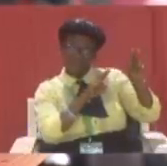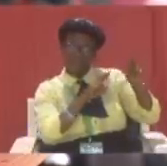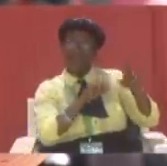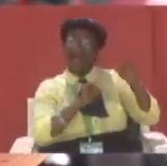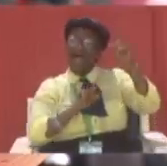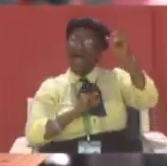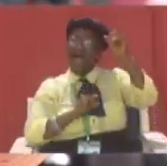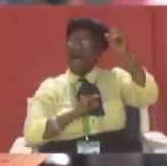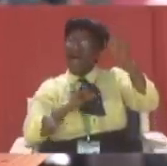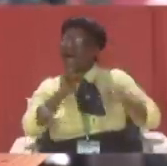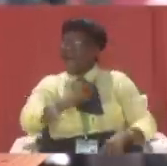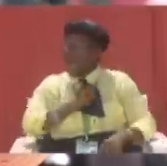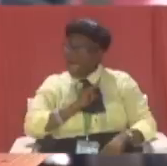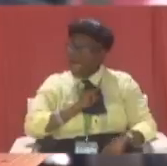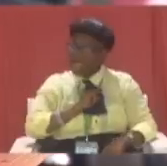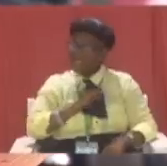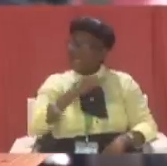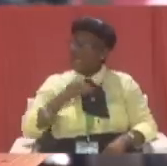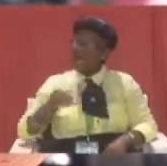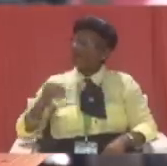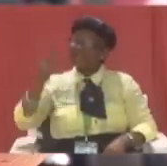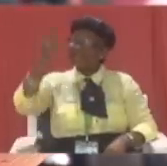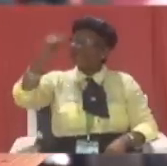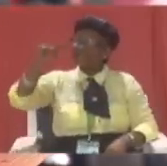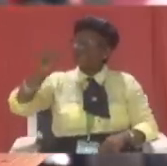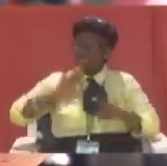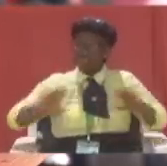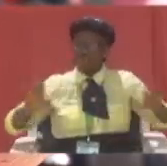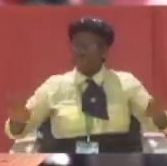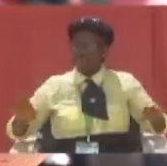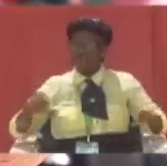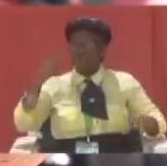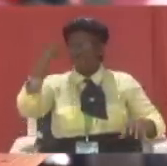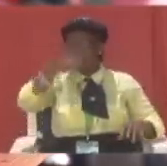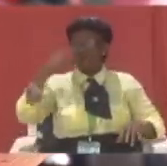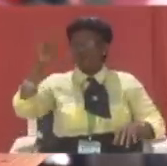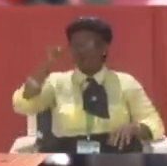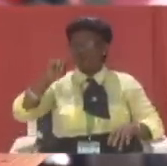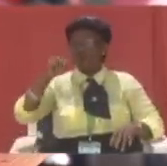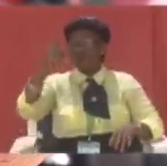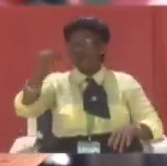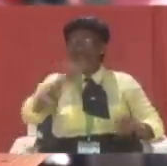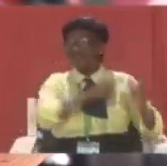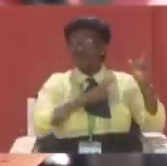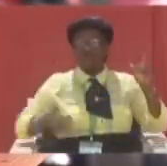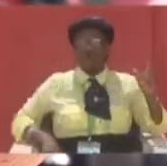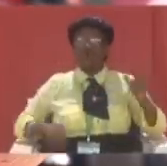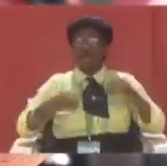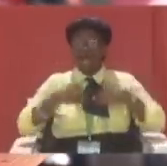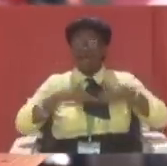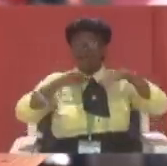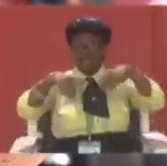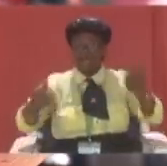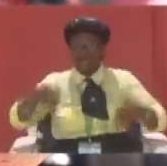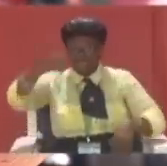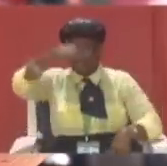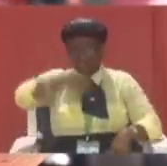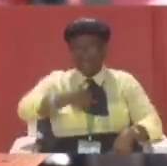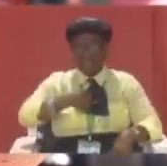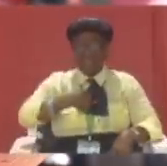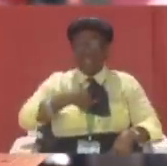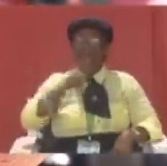I and the children whom the Lord has given me are for signs and